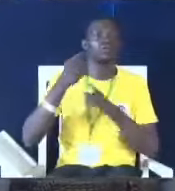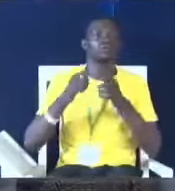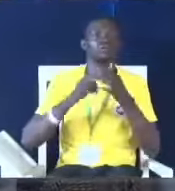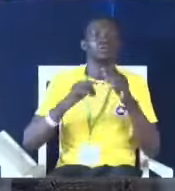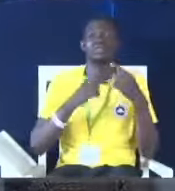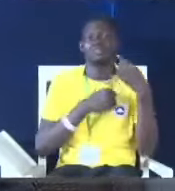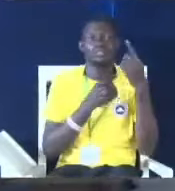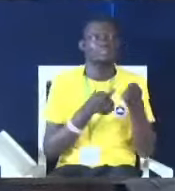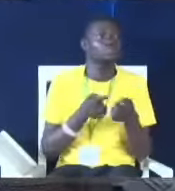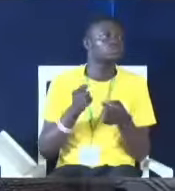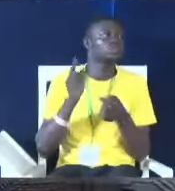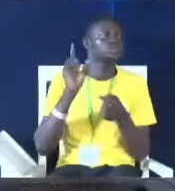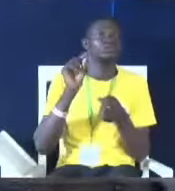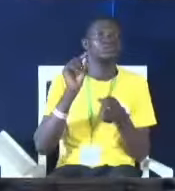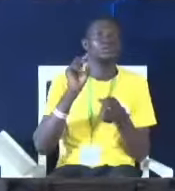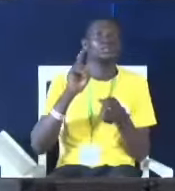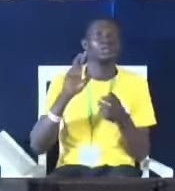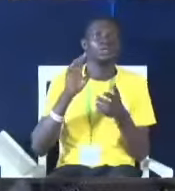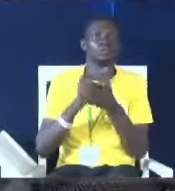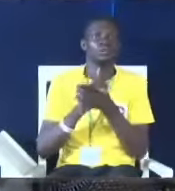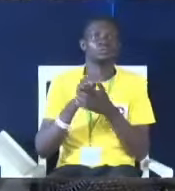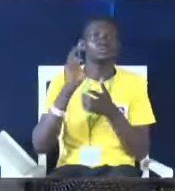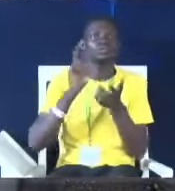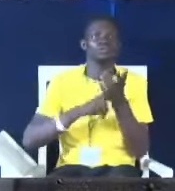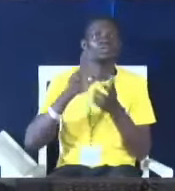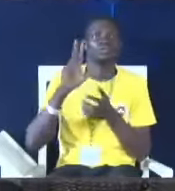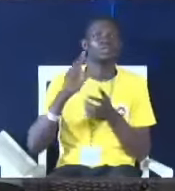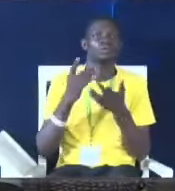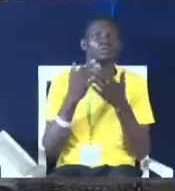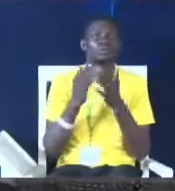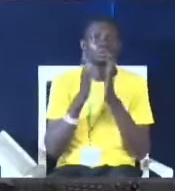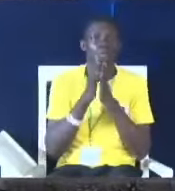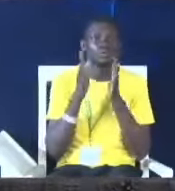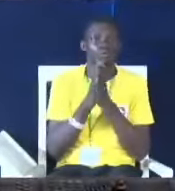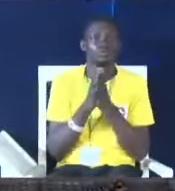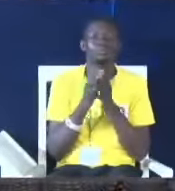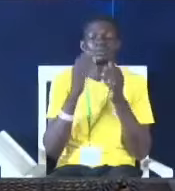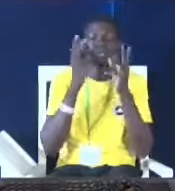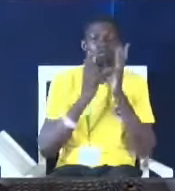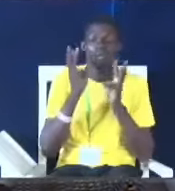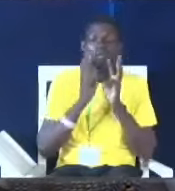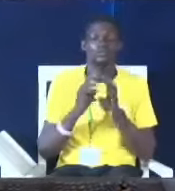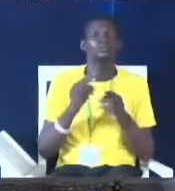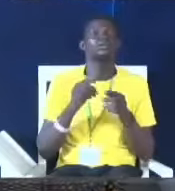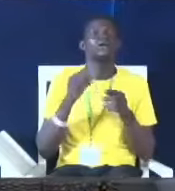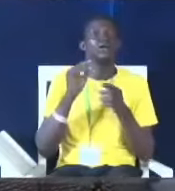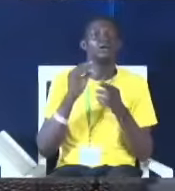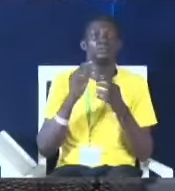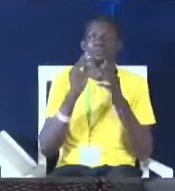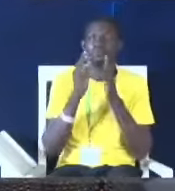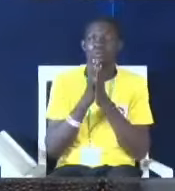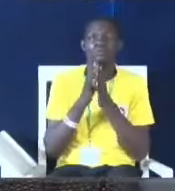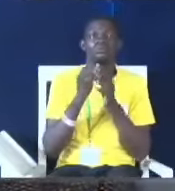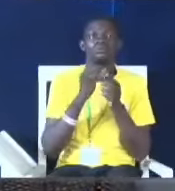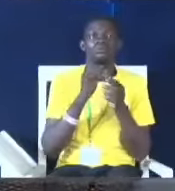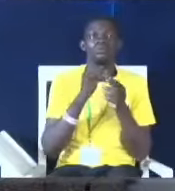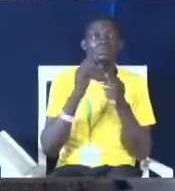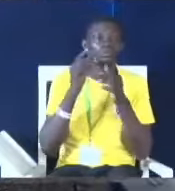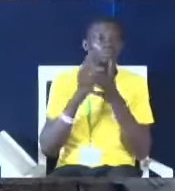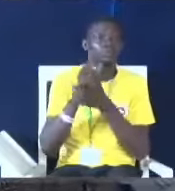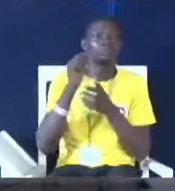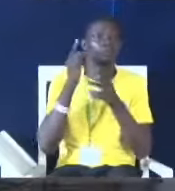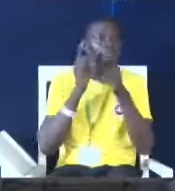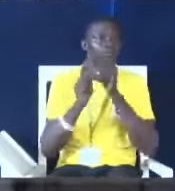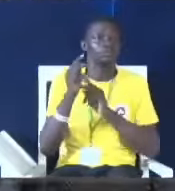Since 2003, I got married, and I've been waiting, I've been praying, I've been crying. And also I've been claiming all the prophecies